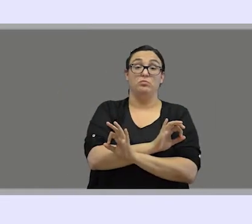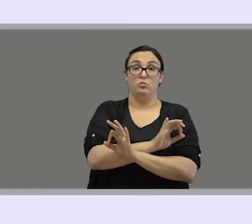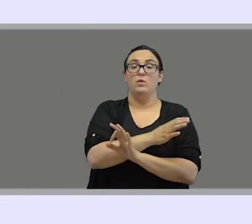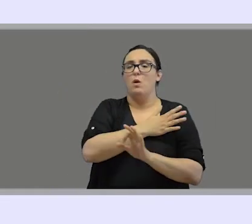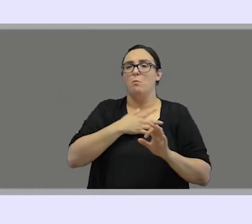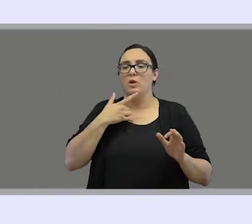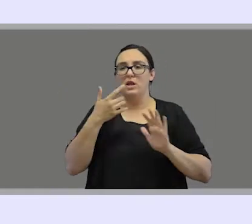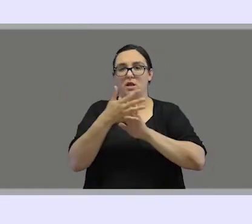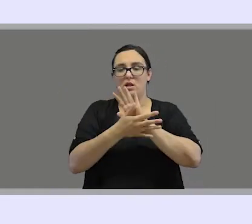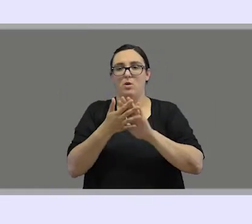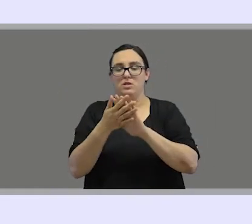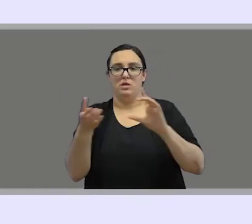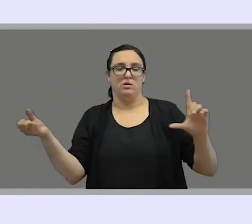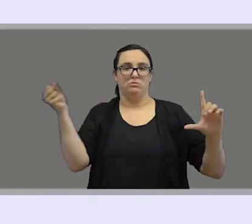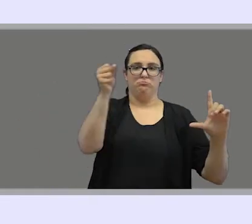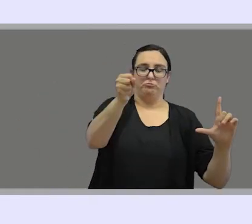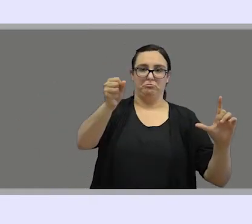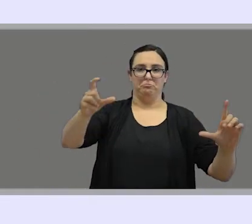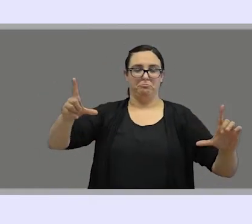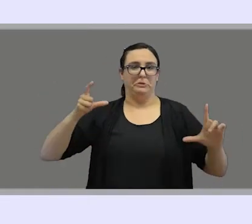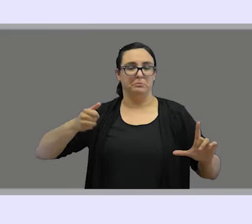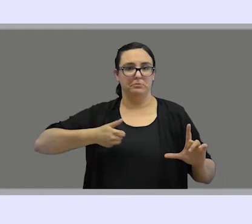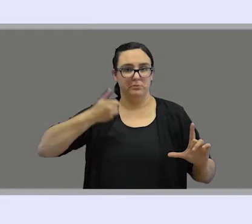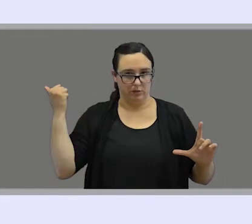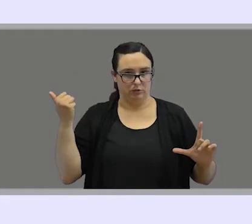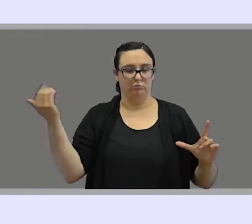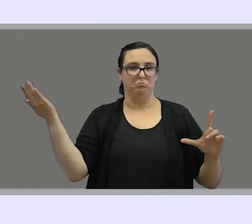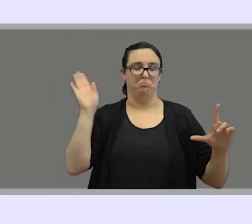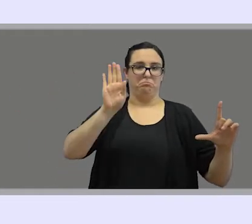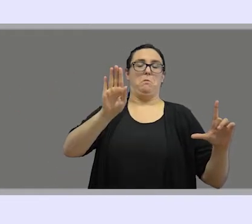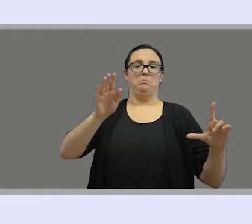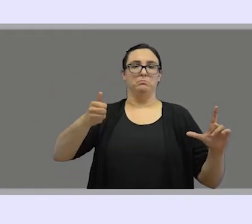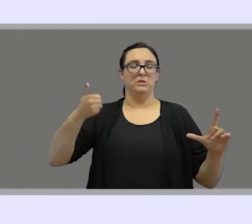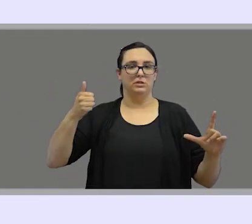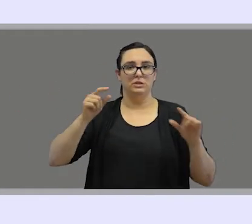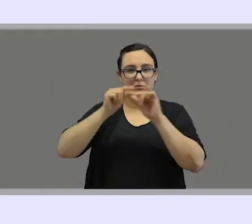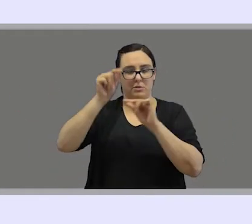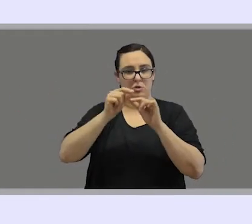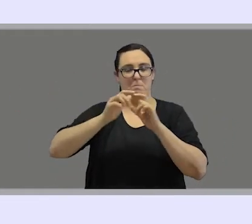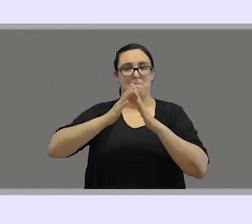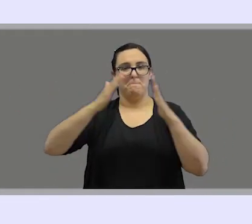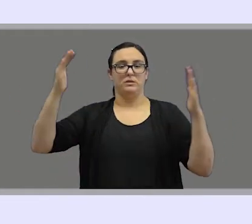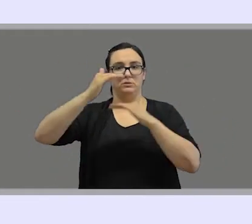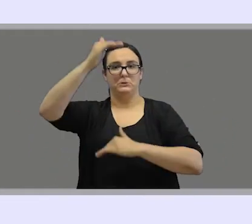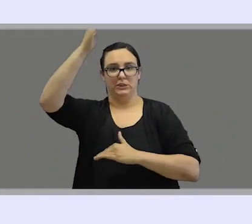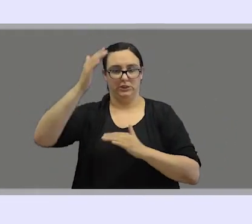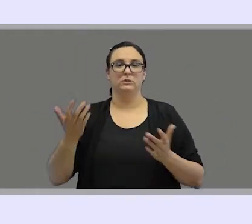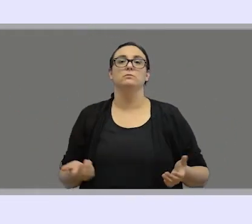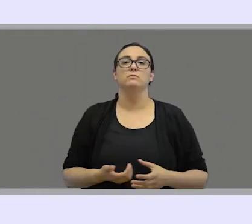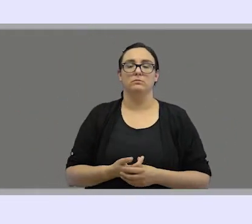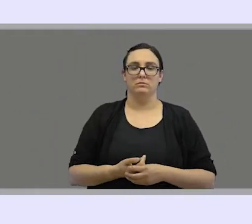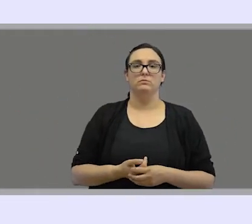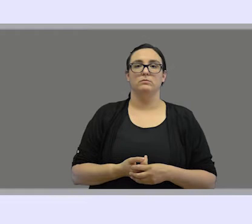a more prominent position and also, of course, a bigger size in